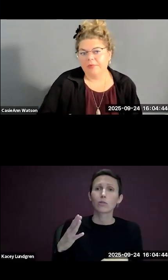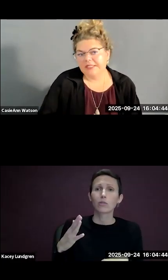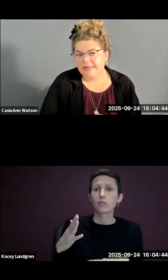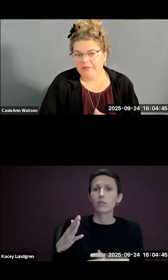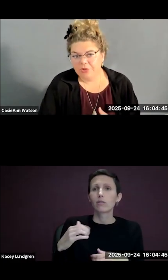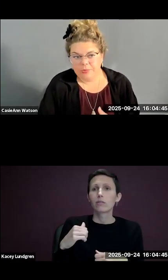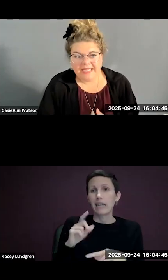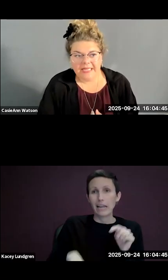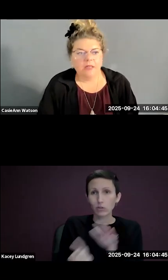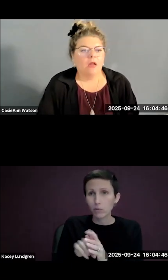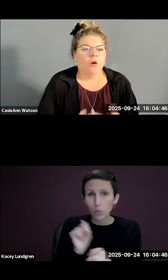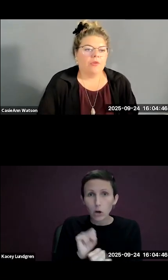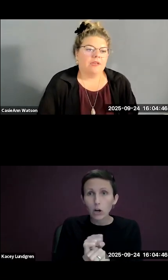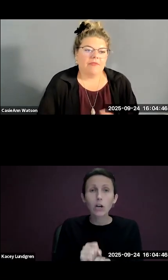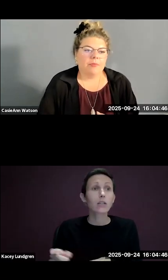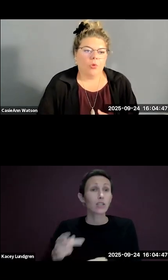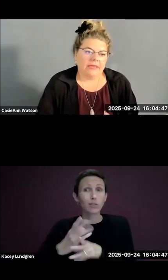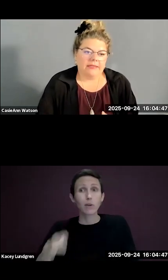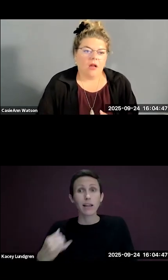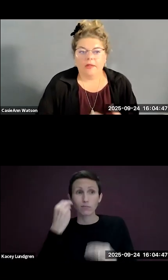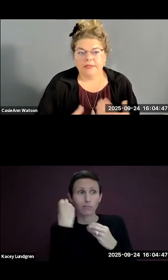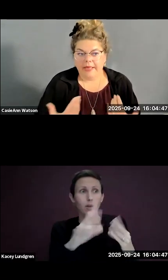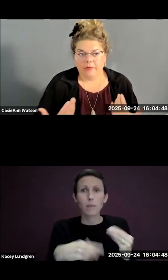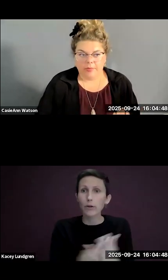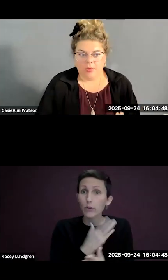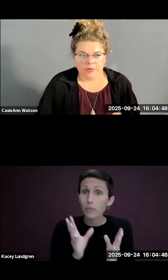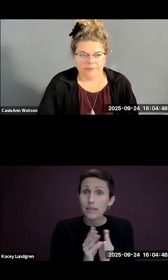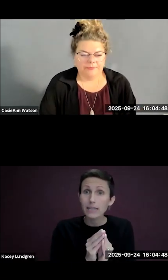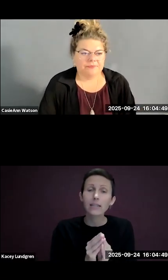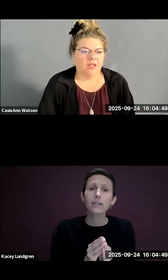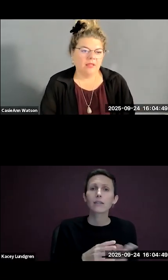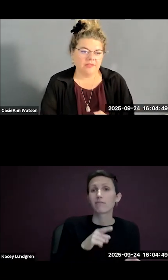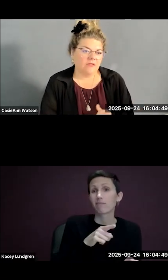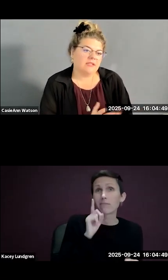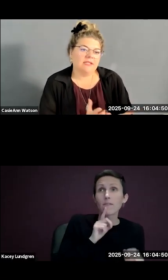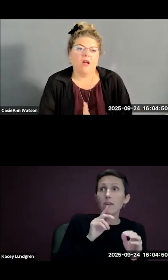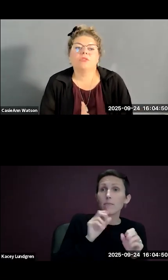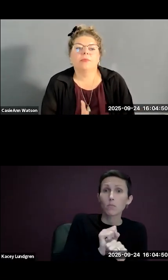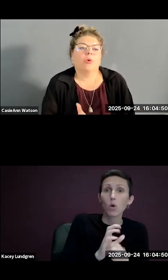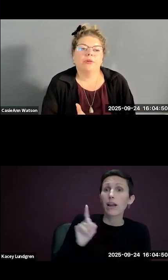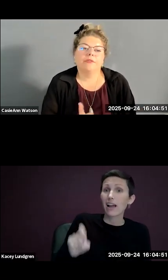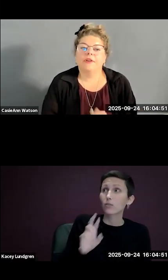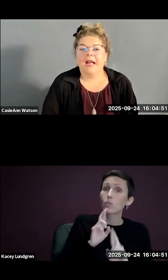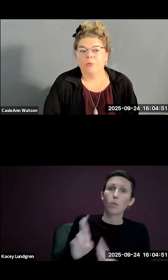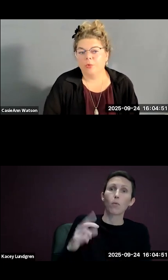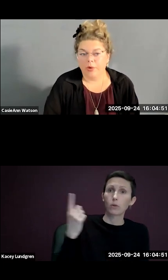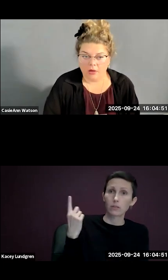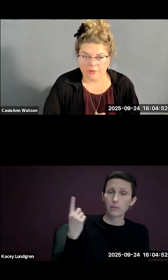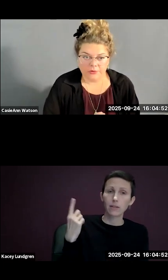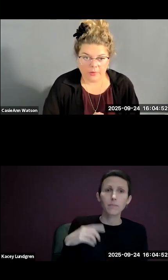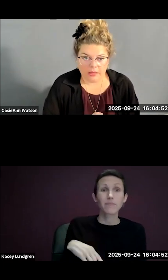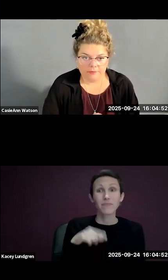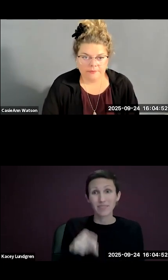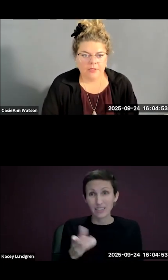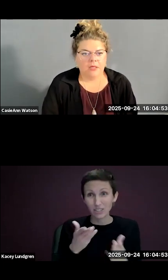to inform the team of a new meeting, or the deaf employee is calling to make a report. This service is also important for